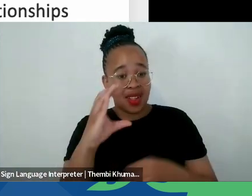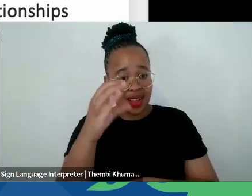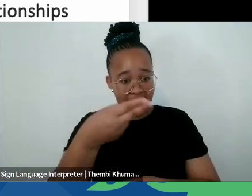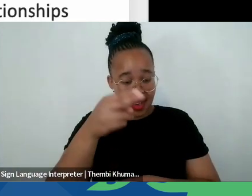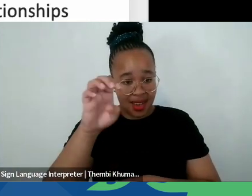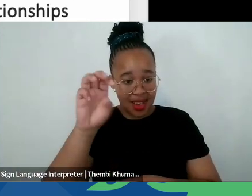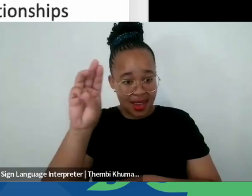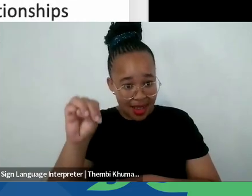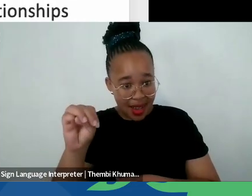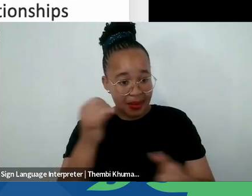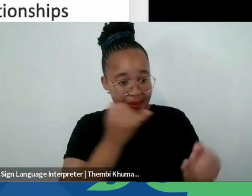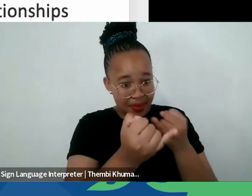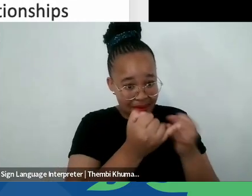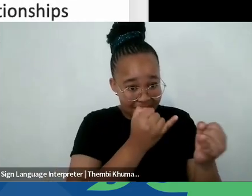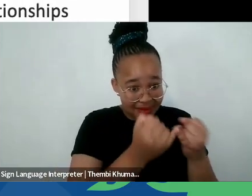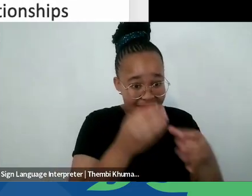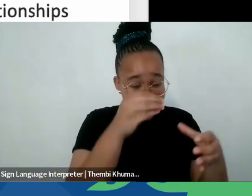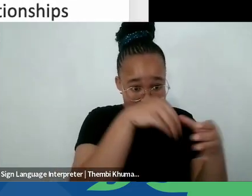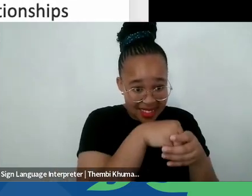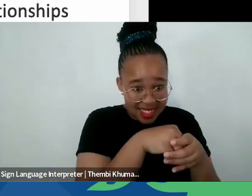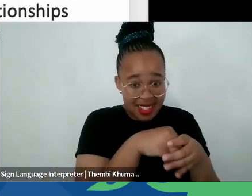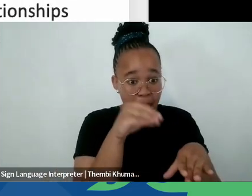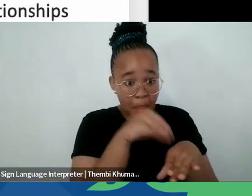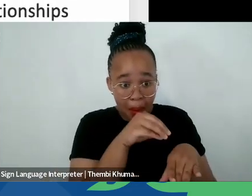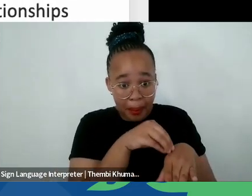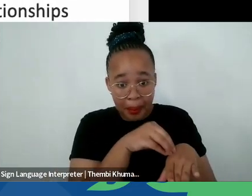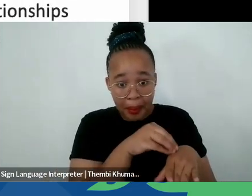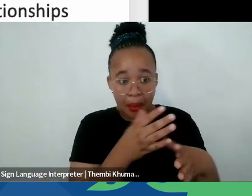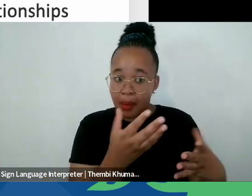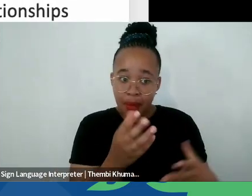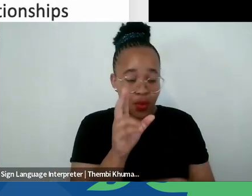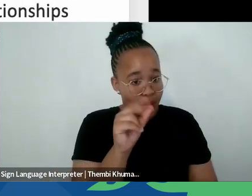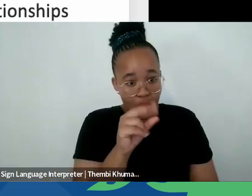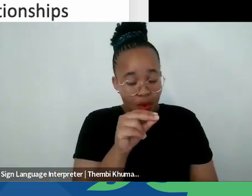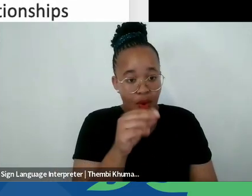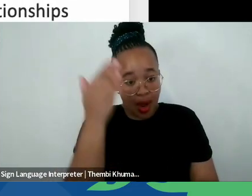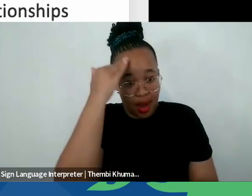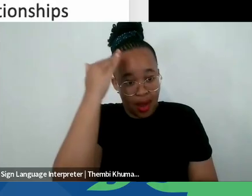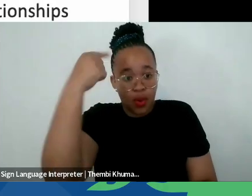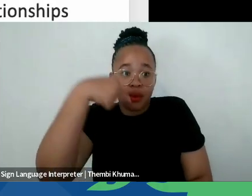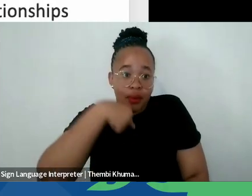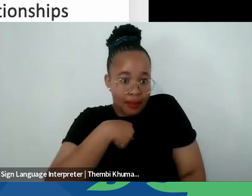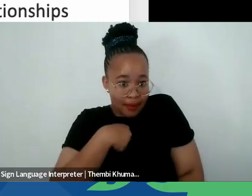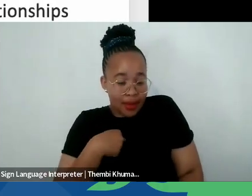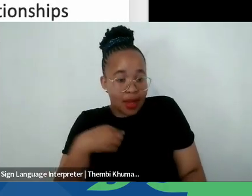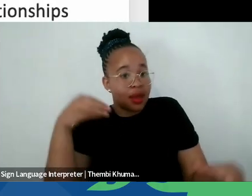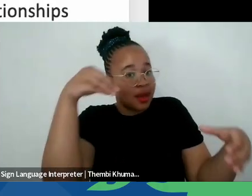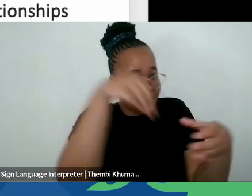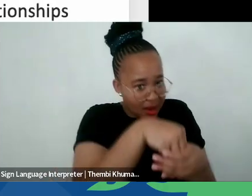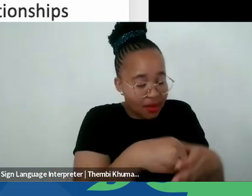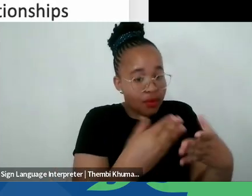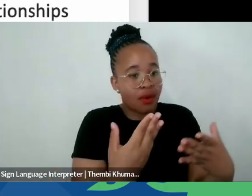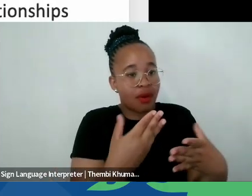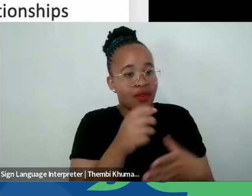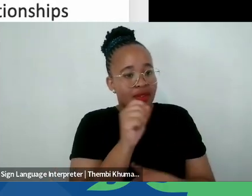are problematic. I personally engage in chemsex. For me, it is not a problem. I